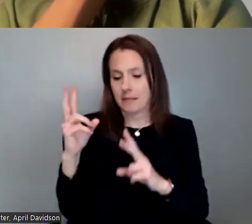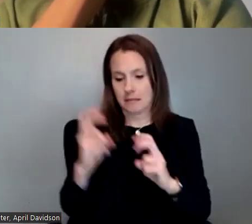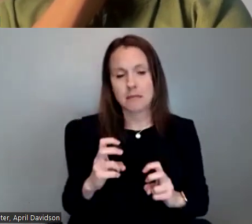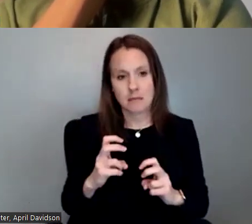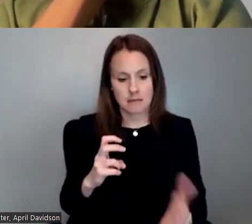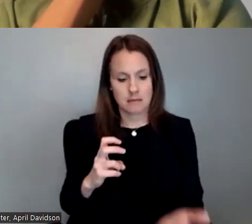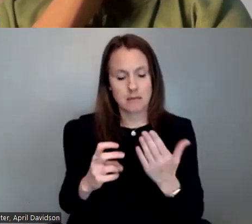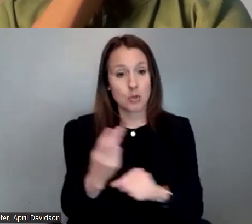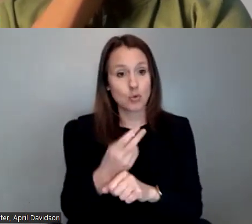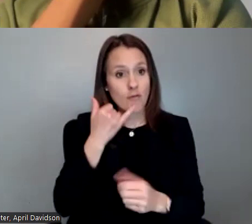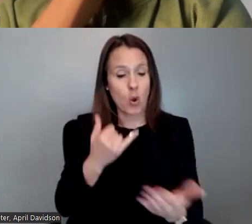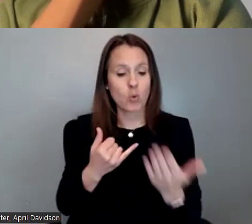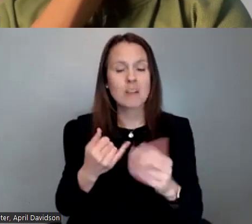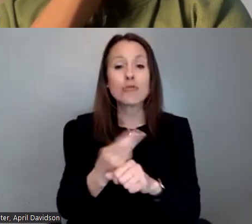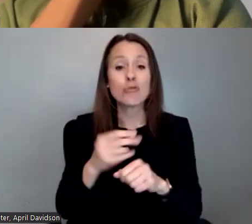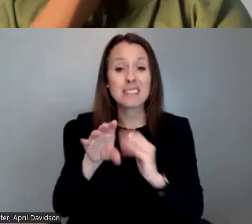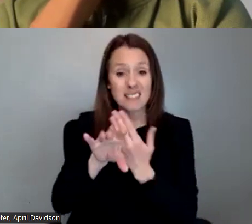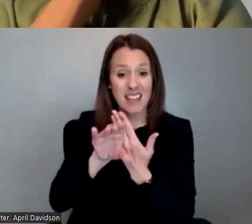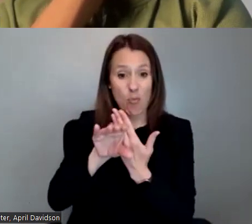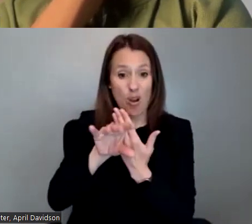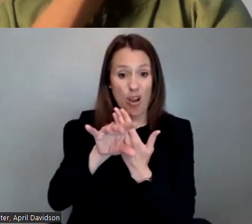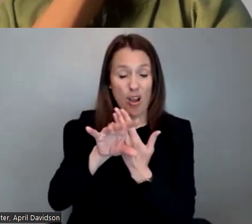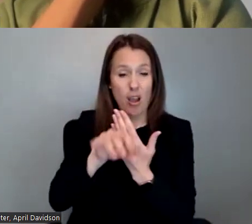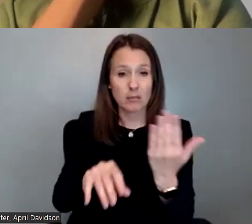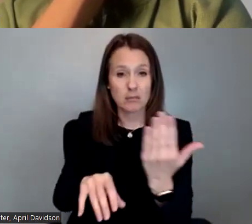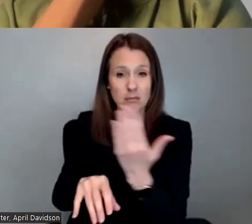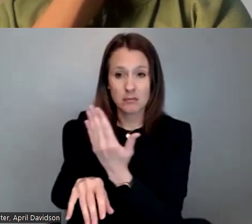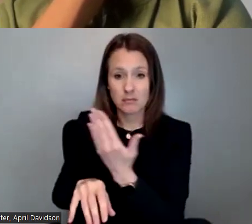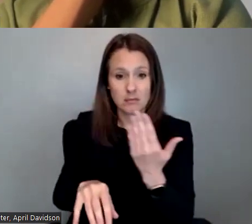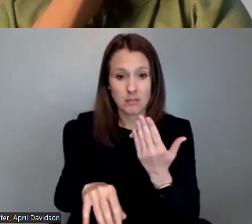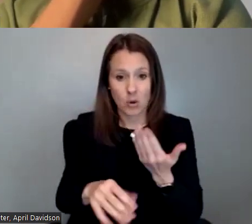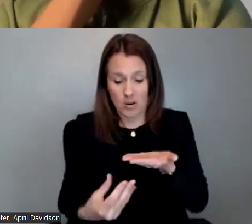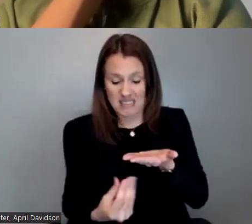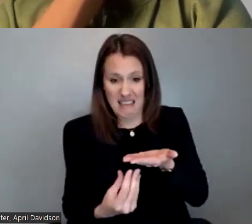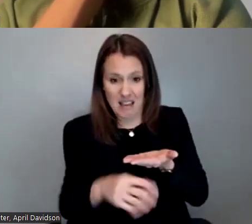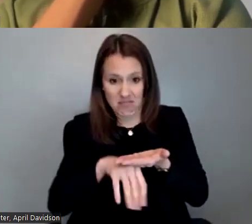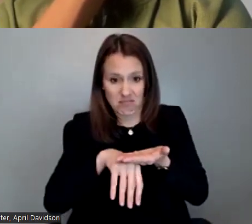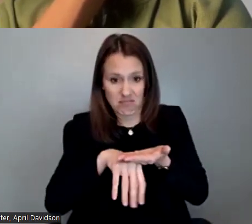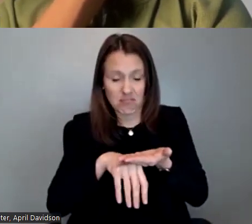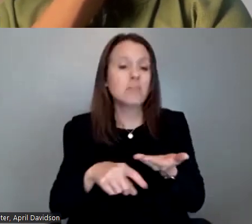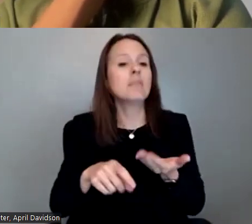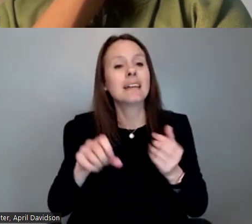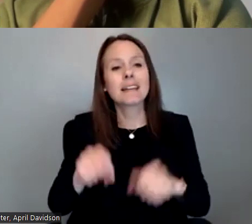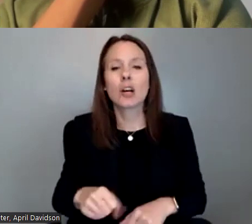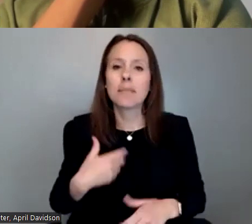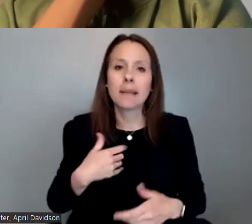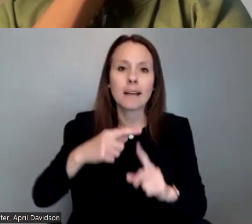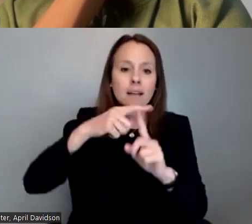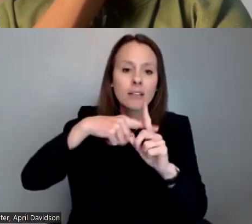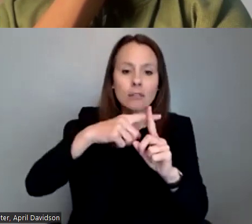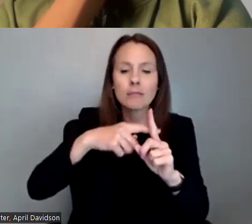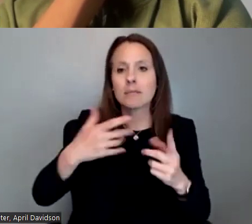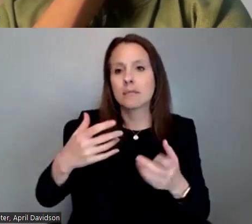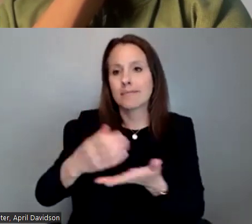they use the camera on their phone to scan something. And it could be their thermostat, could be a can of